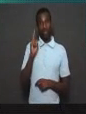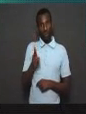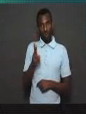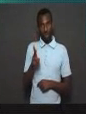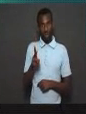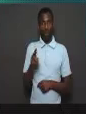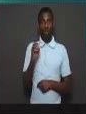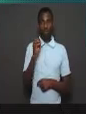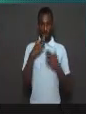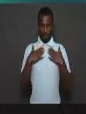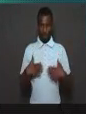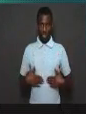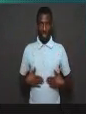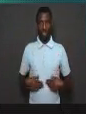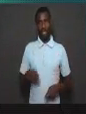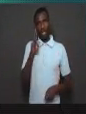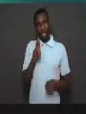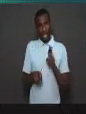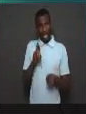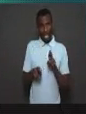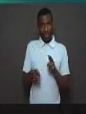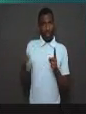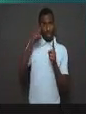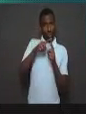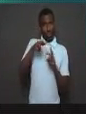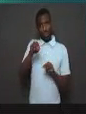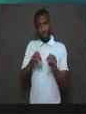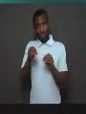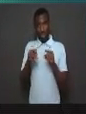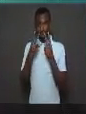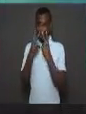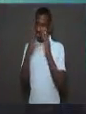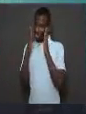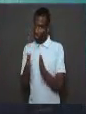of the body relative to the moving observer.